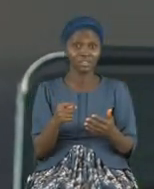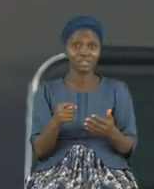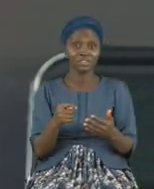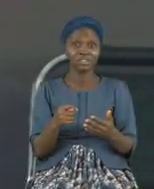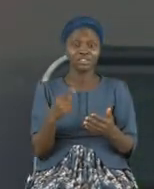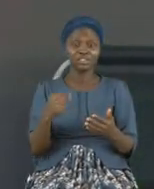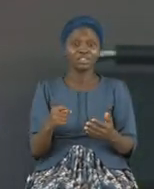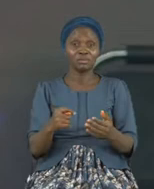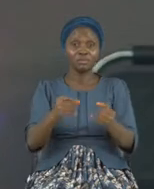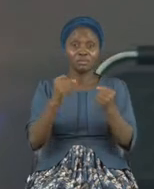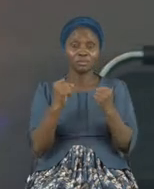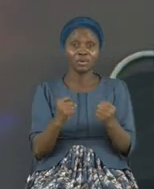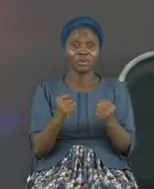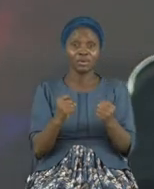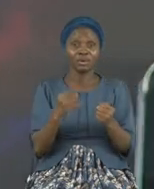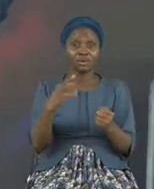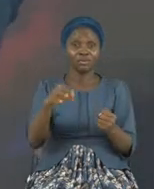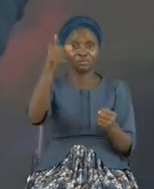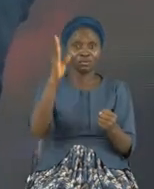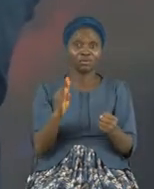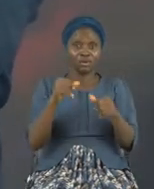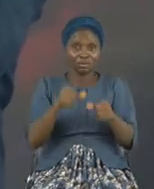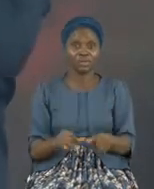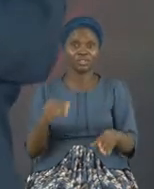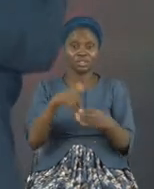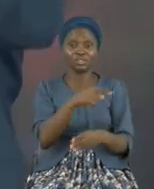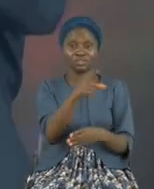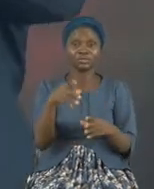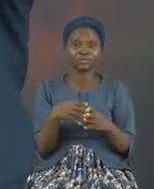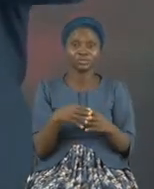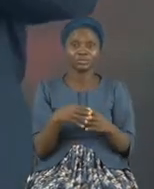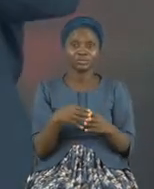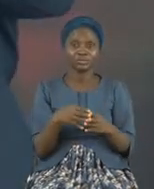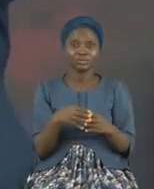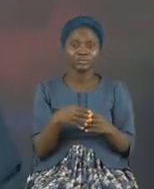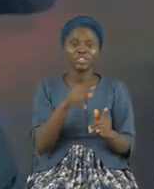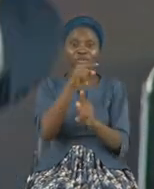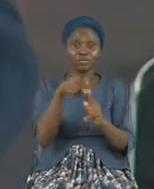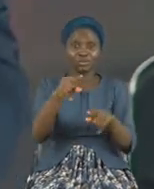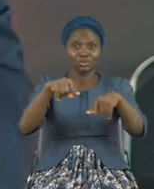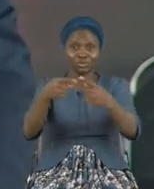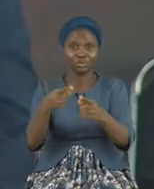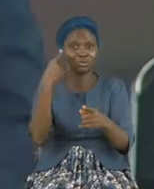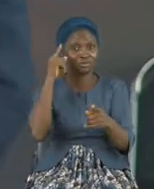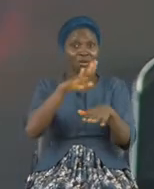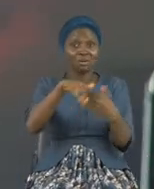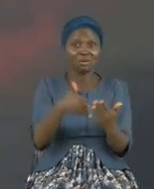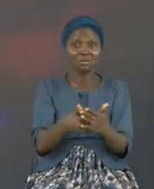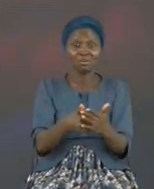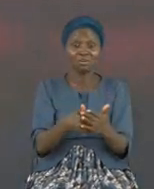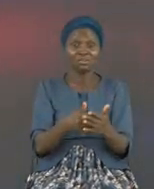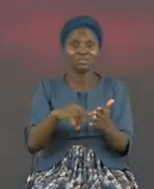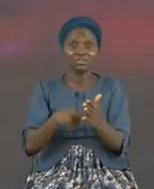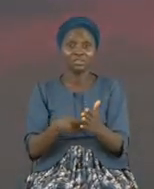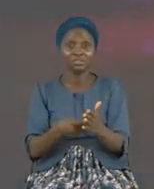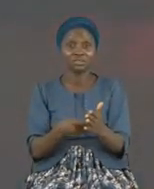in you, I thought you cast out devils outside in the, you know, when you go for all these meetings, as you come